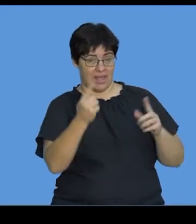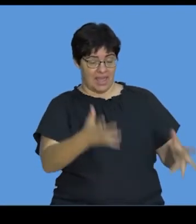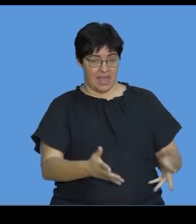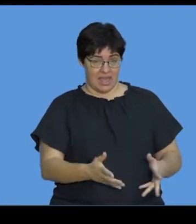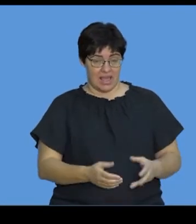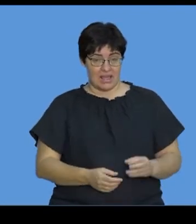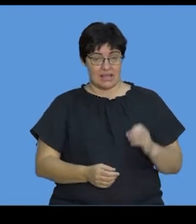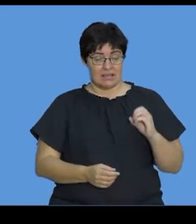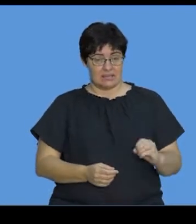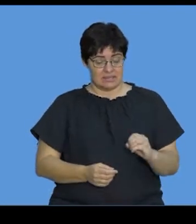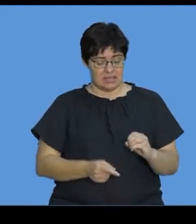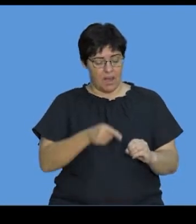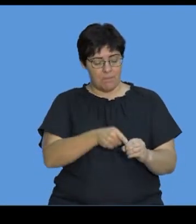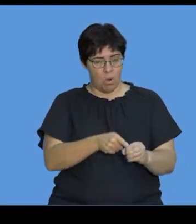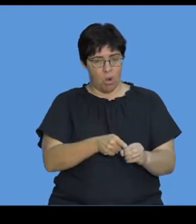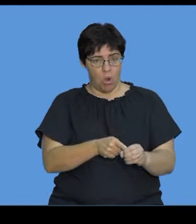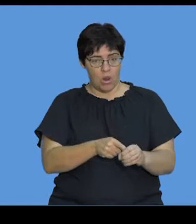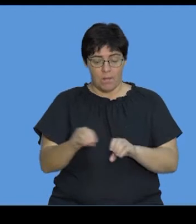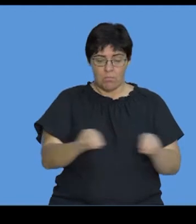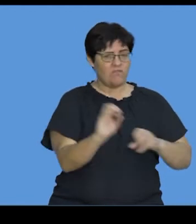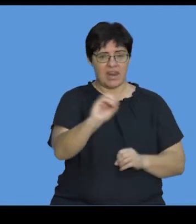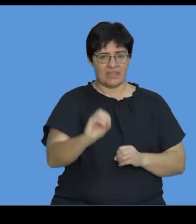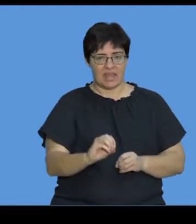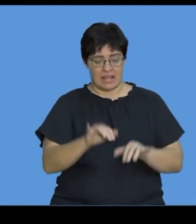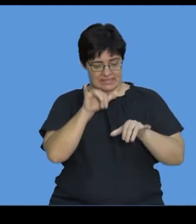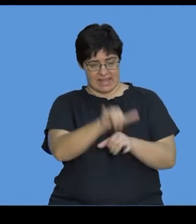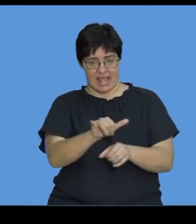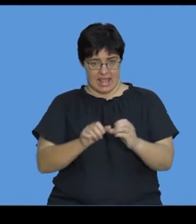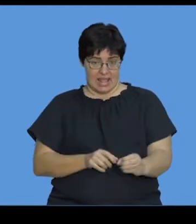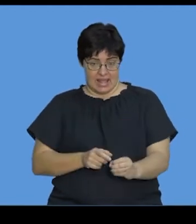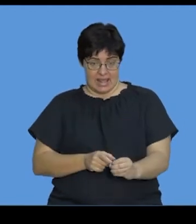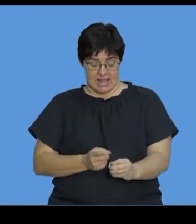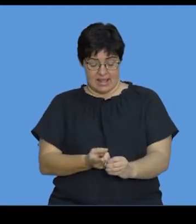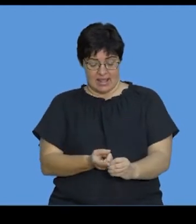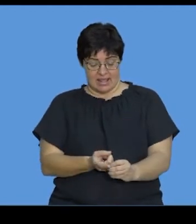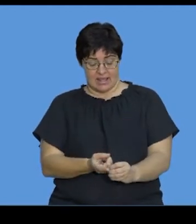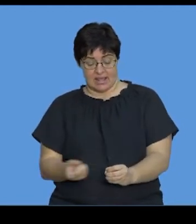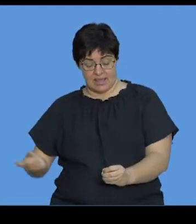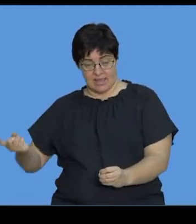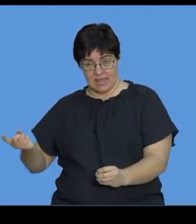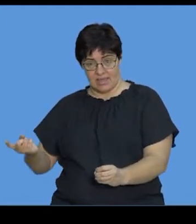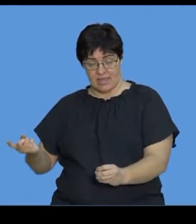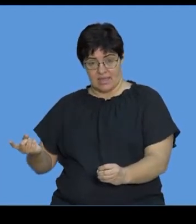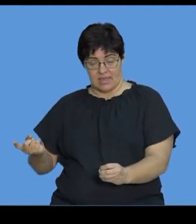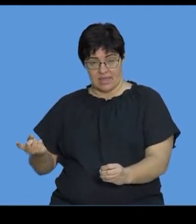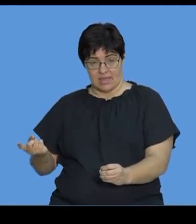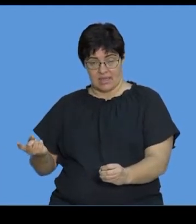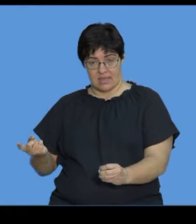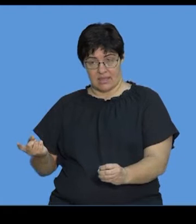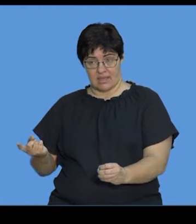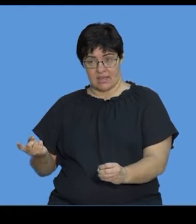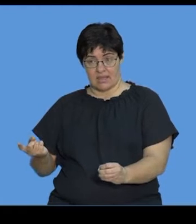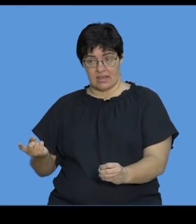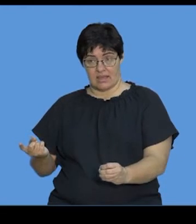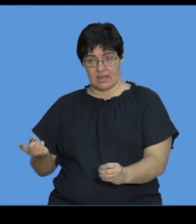strikes a stationary hockey ball. Stationary means, and I'm hoping you're all screaming at the TV for